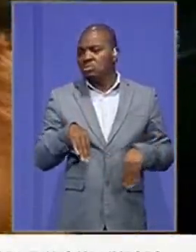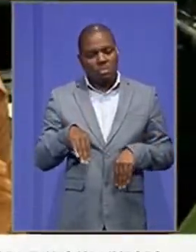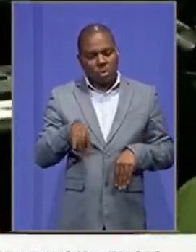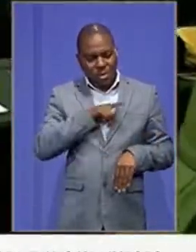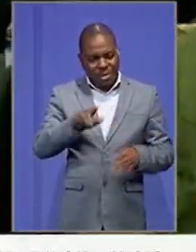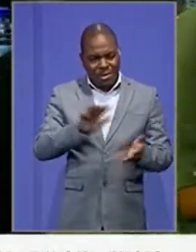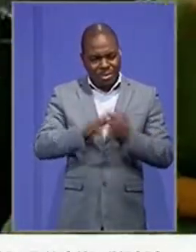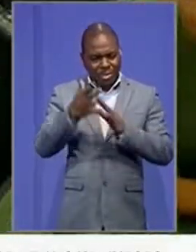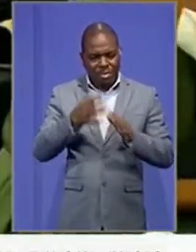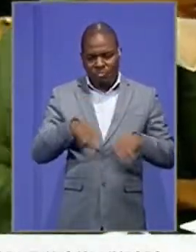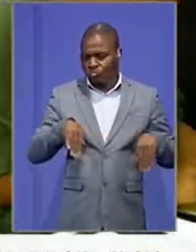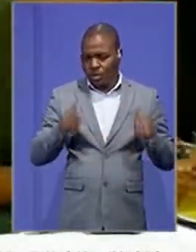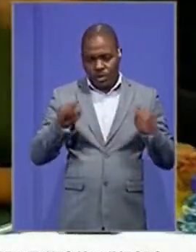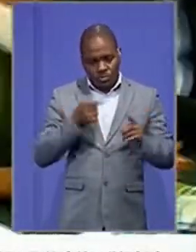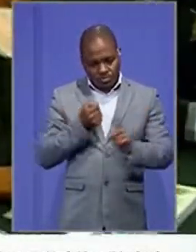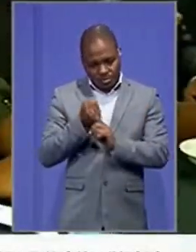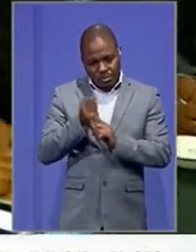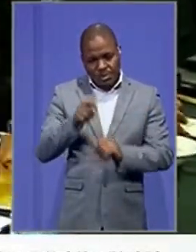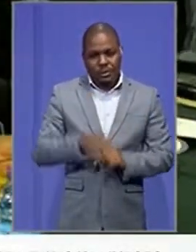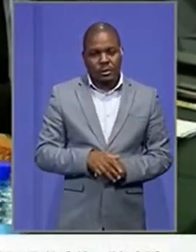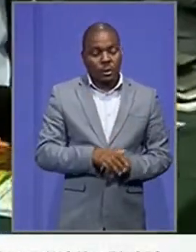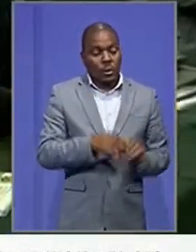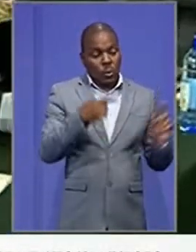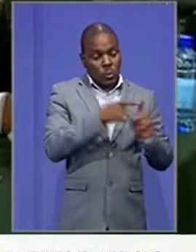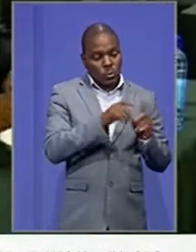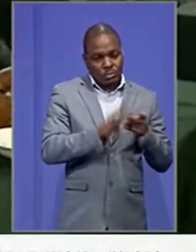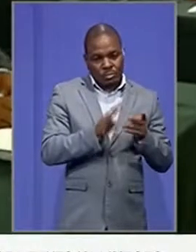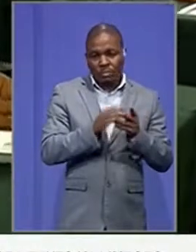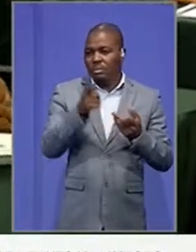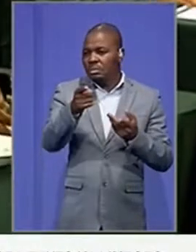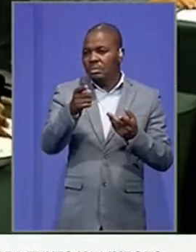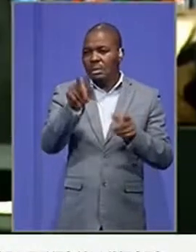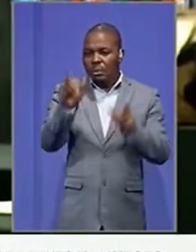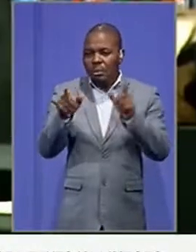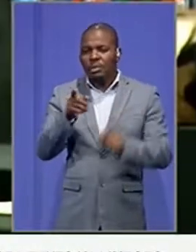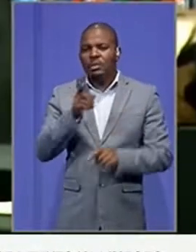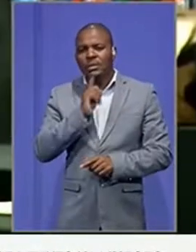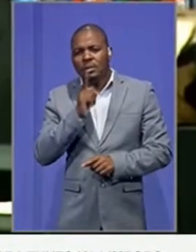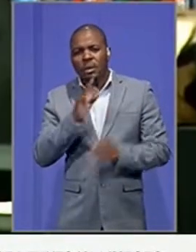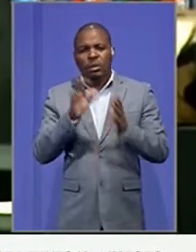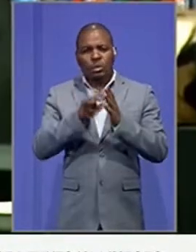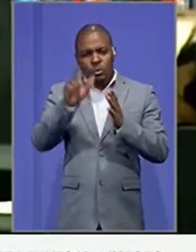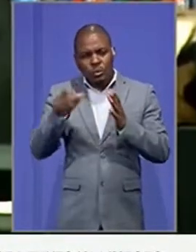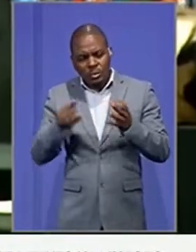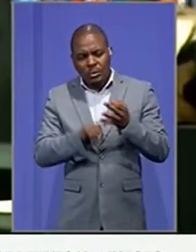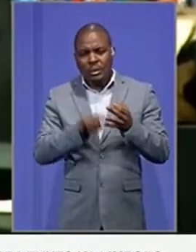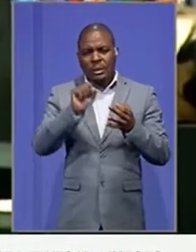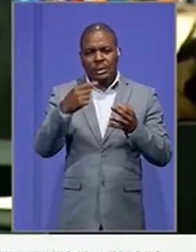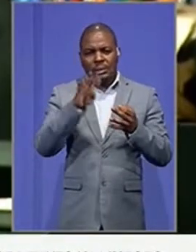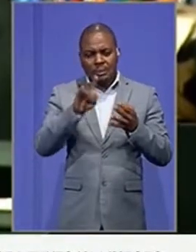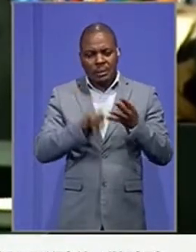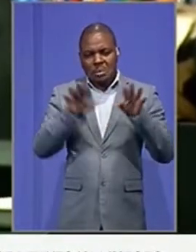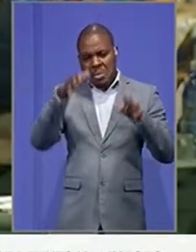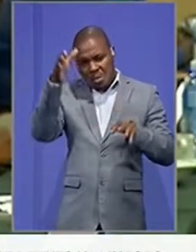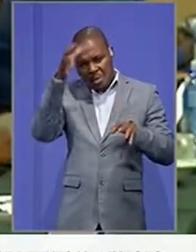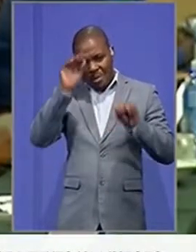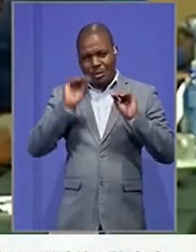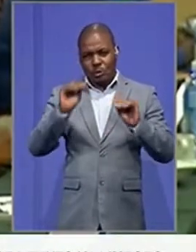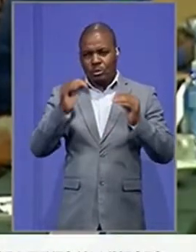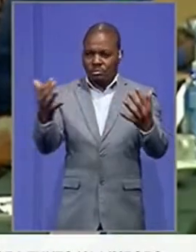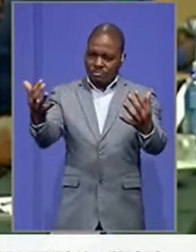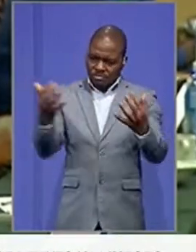senyega. Tonakgolo o biditše batšeakarolo ba etša baithuti, barutiši, Molekgotlaphethisi a dikolo le ditsebi mererong ya Thuto